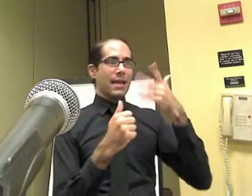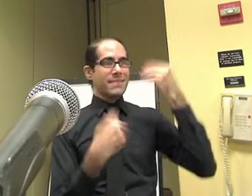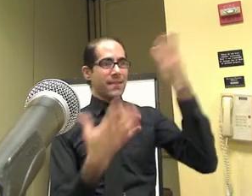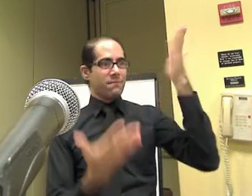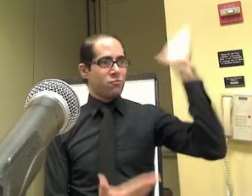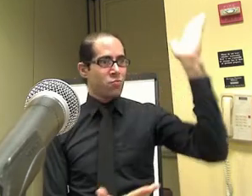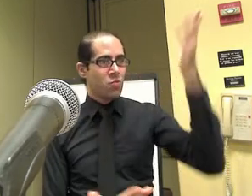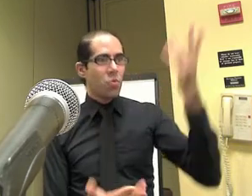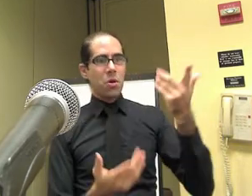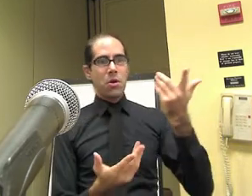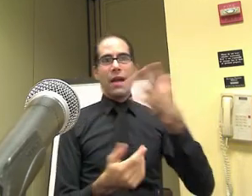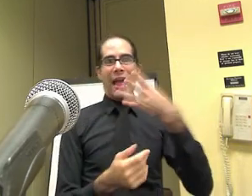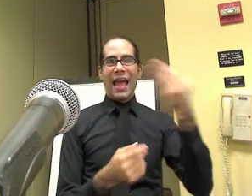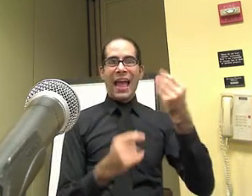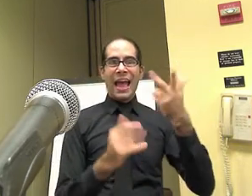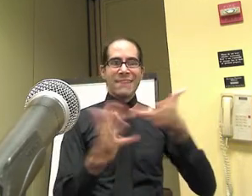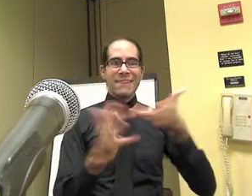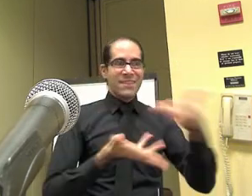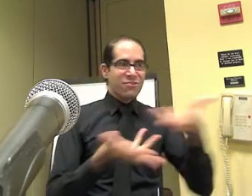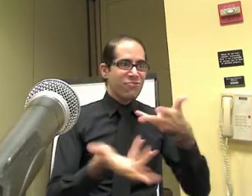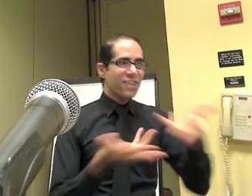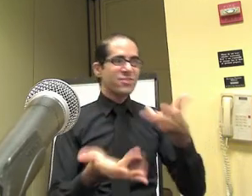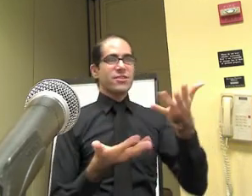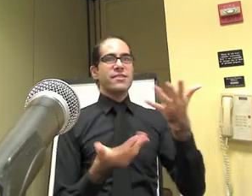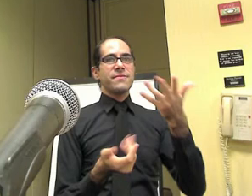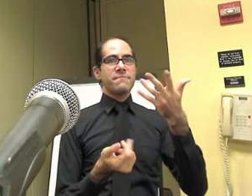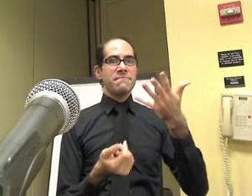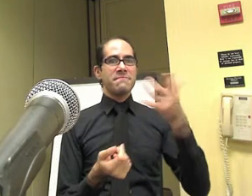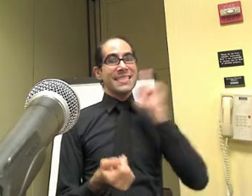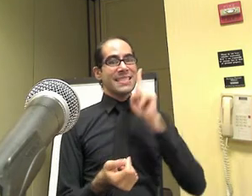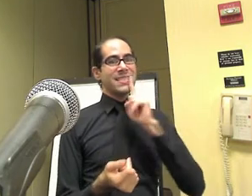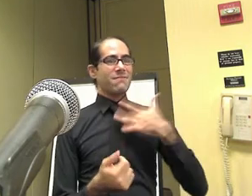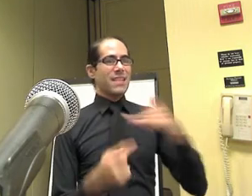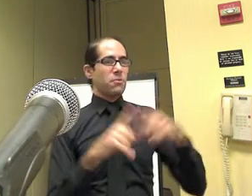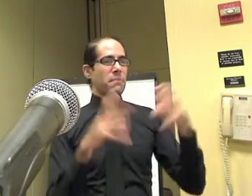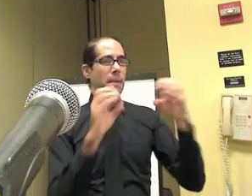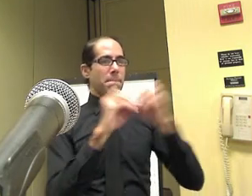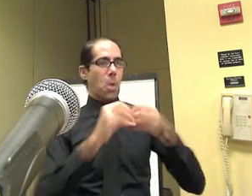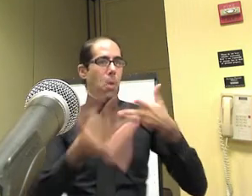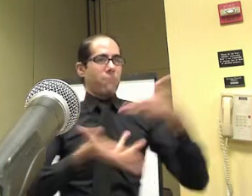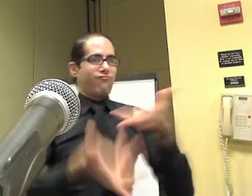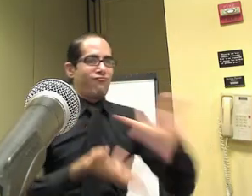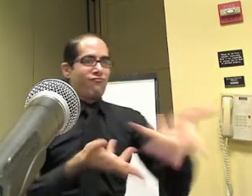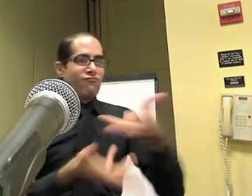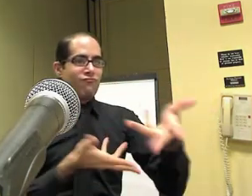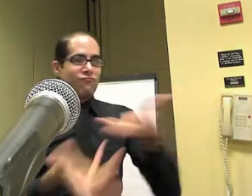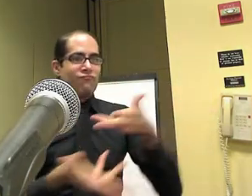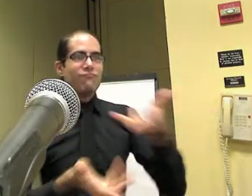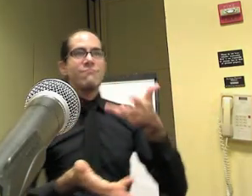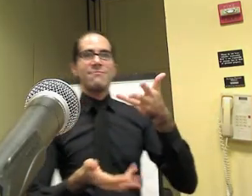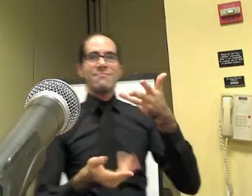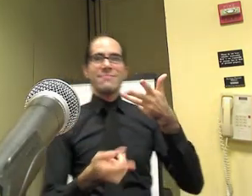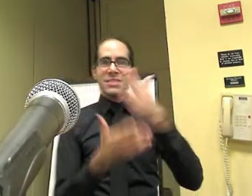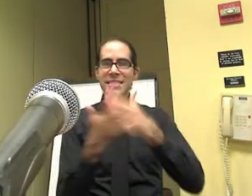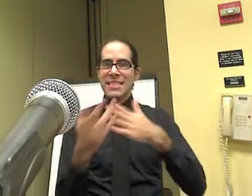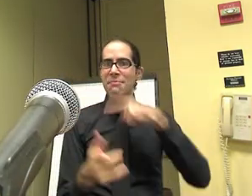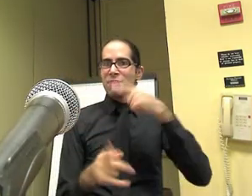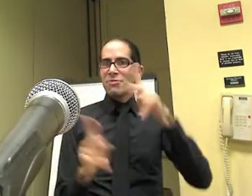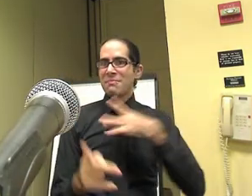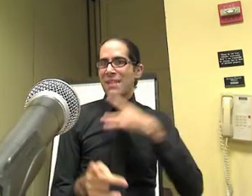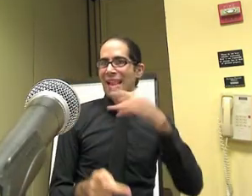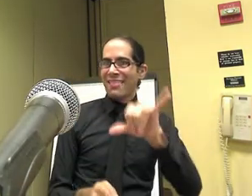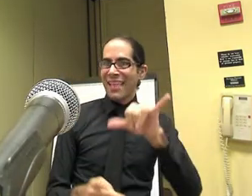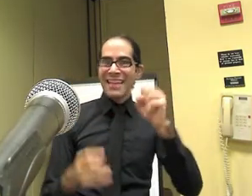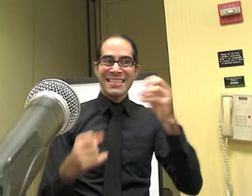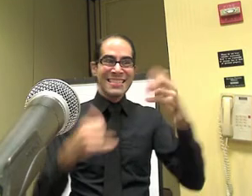like what I have to say when I do present. And so we have this interaction, and we've gotten familiar with each other. And so